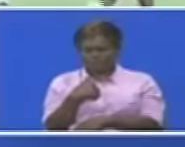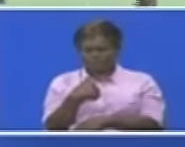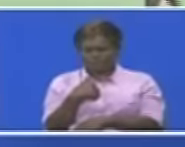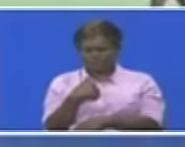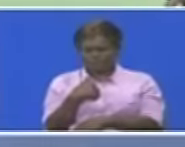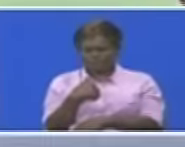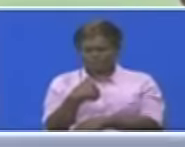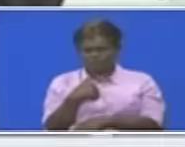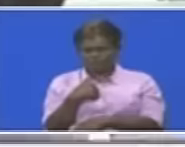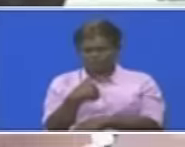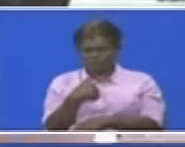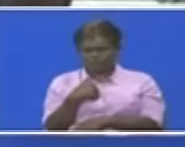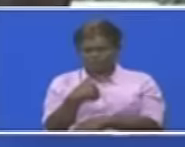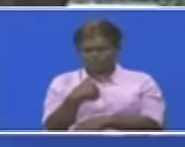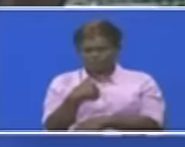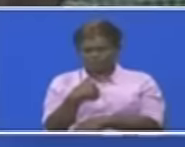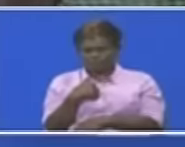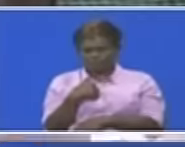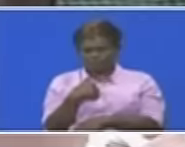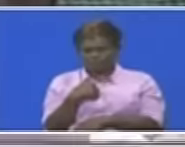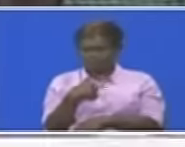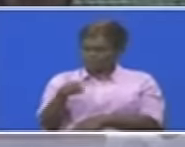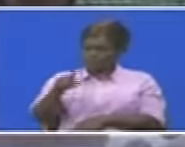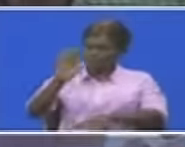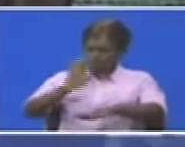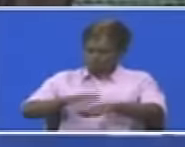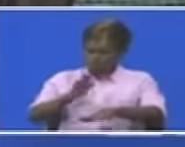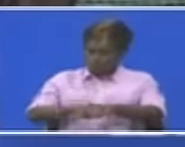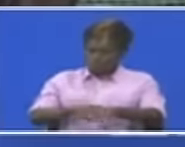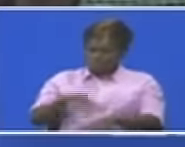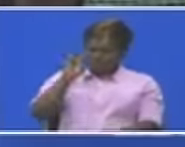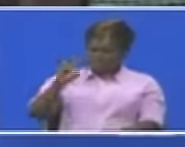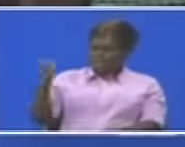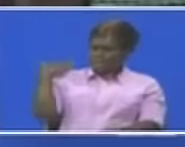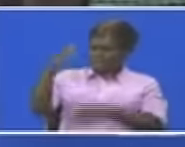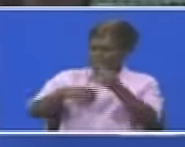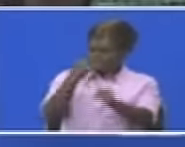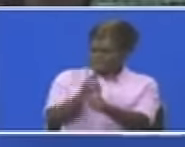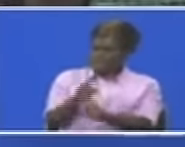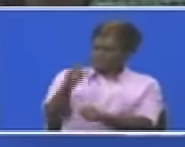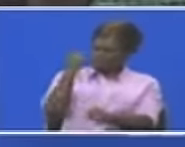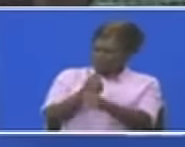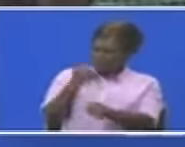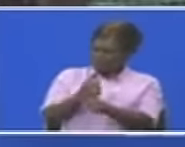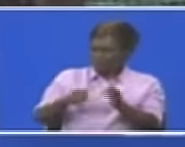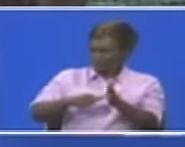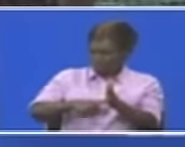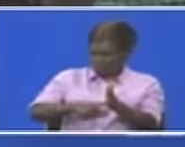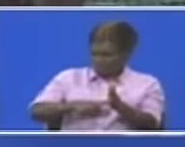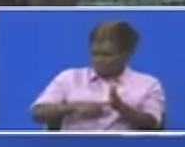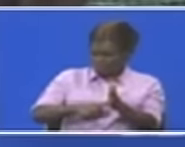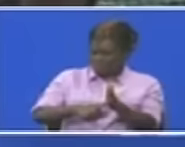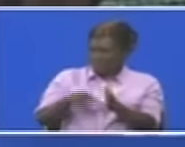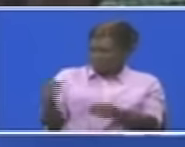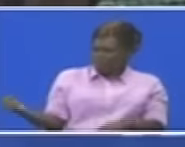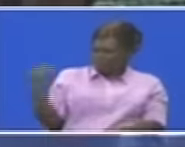kugain, ama kuget results. Mi Erick alikuwa na deserve, because ukiangalia last year, alikuwa na work hard sana. Ungepatana kama